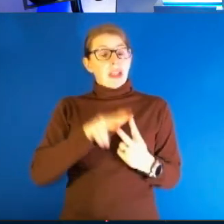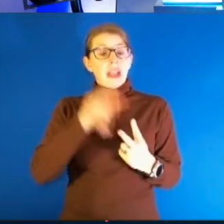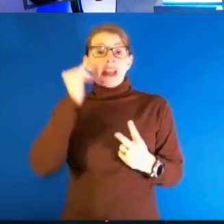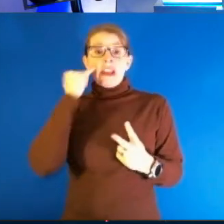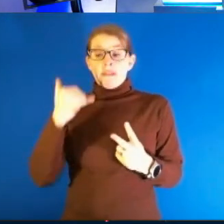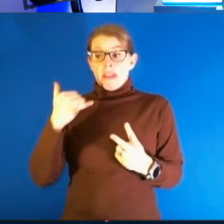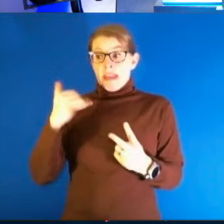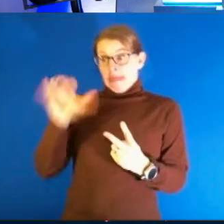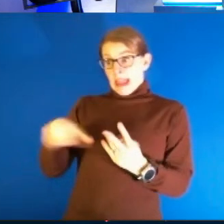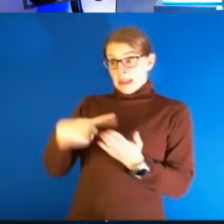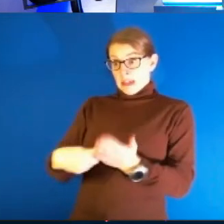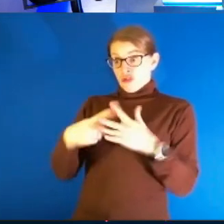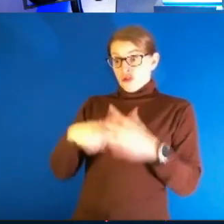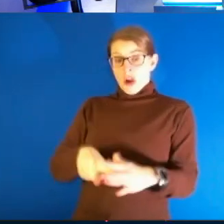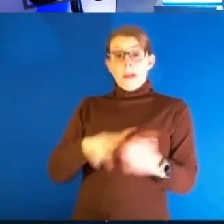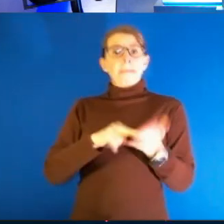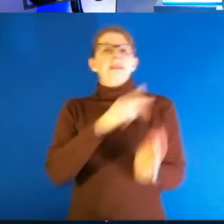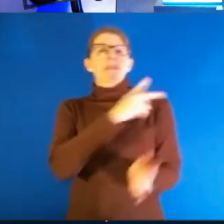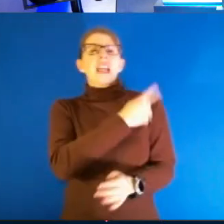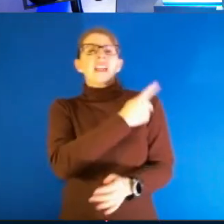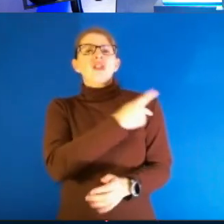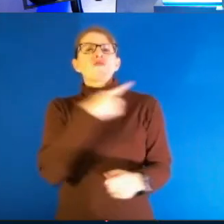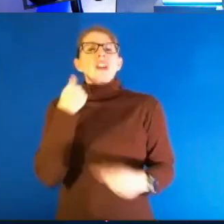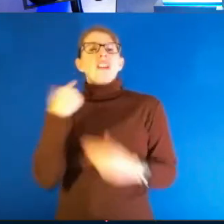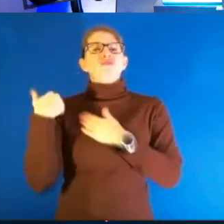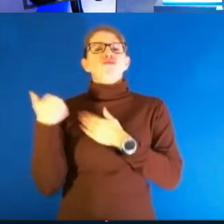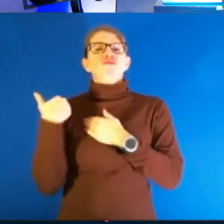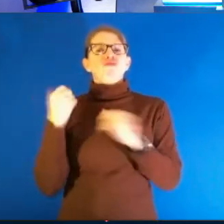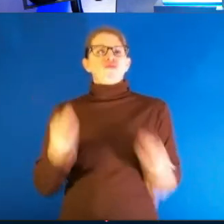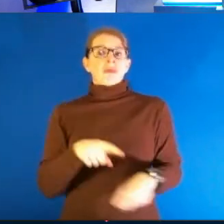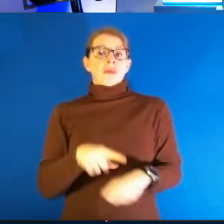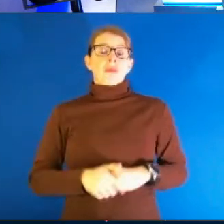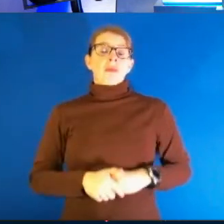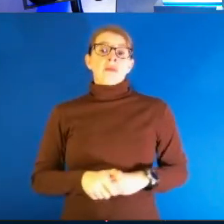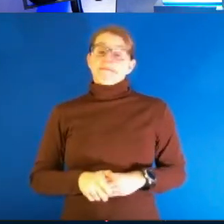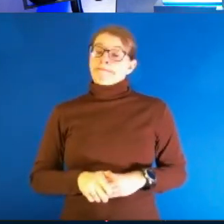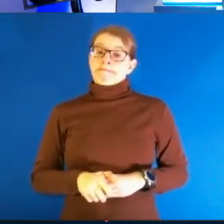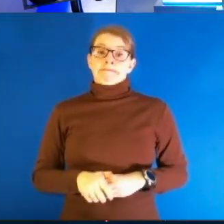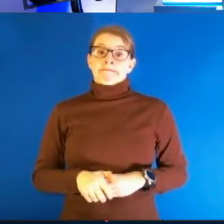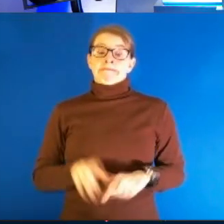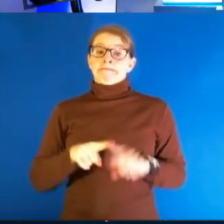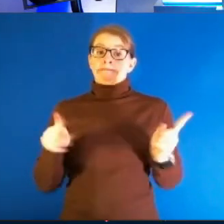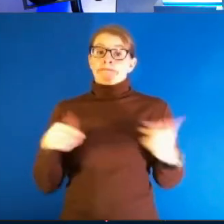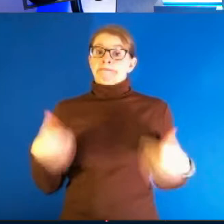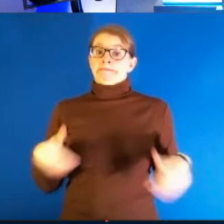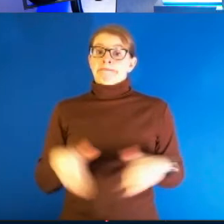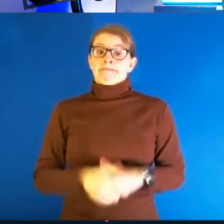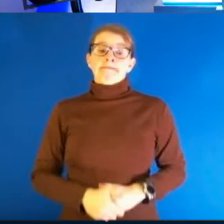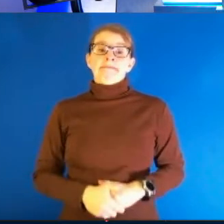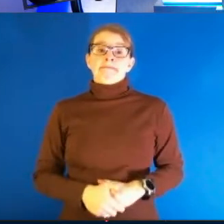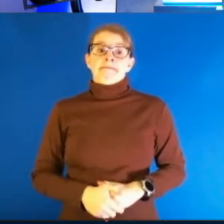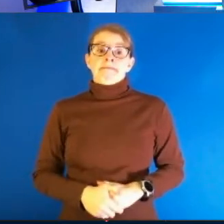discussion, then the patient can hold the risk. But man, I tell you what, and I